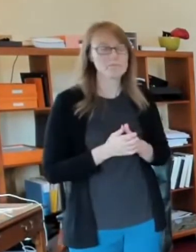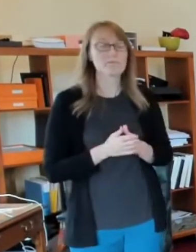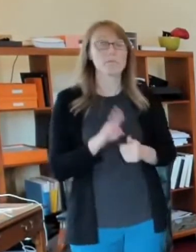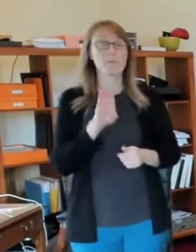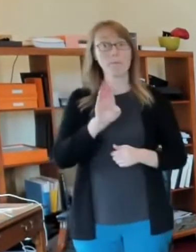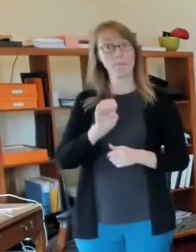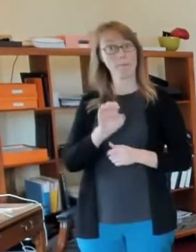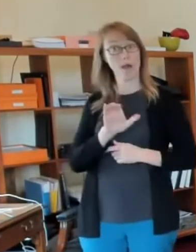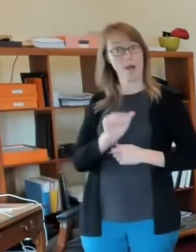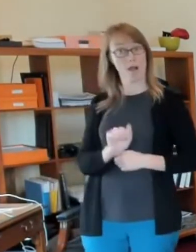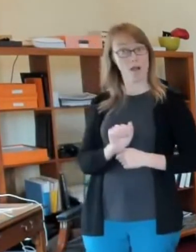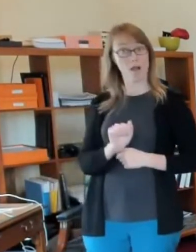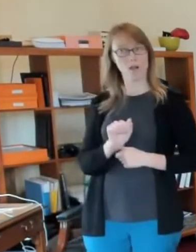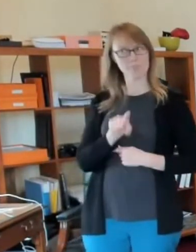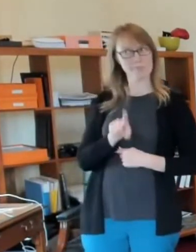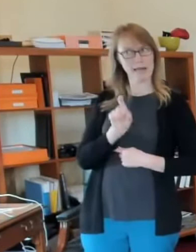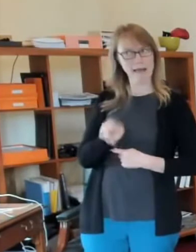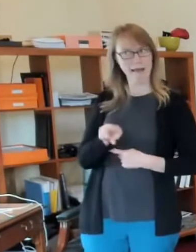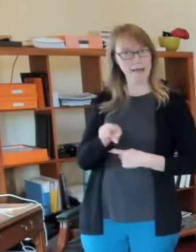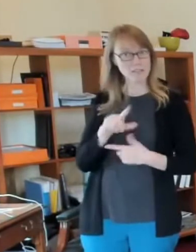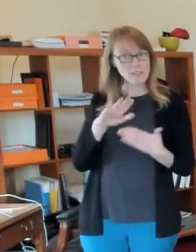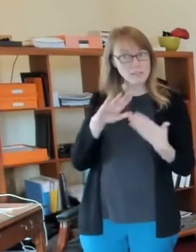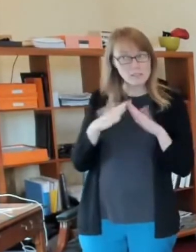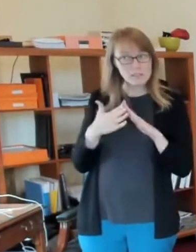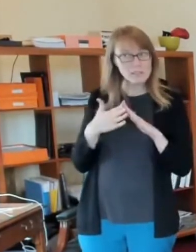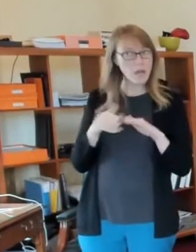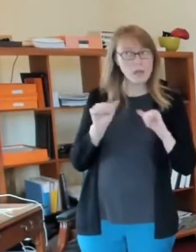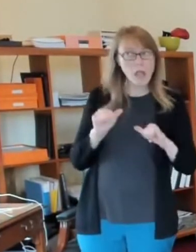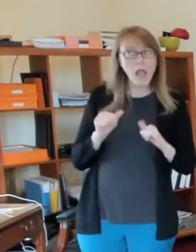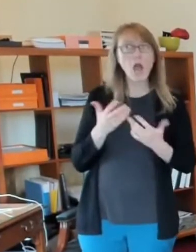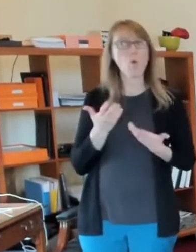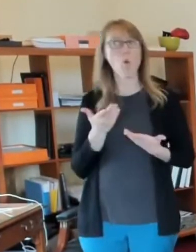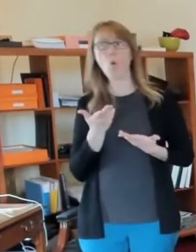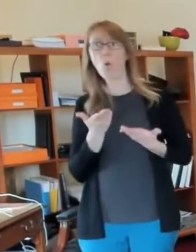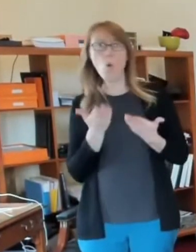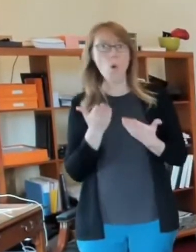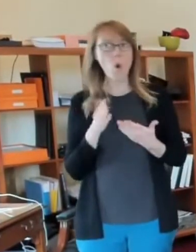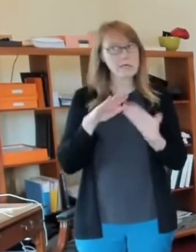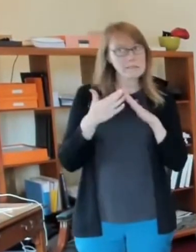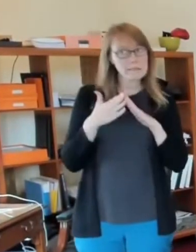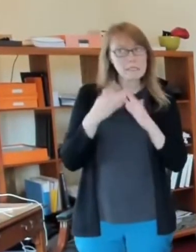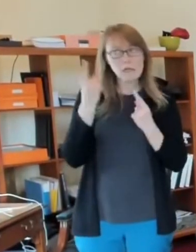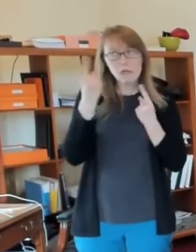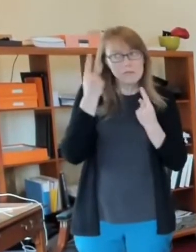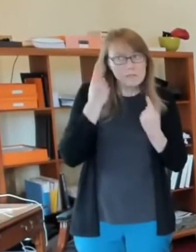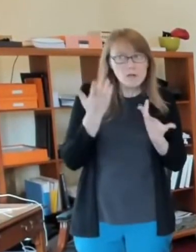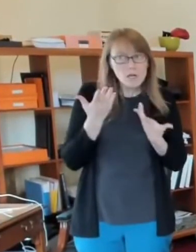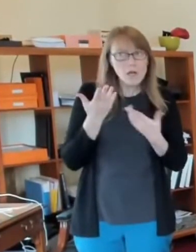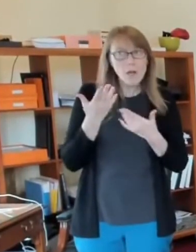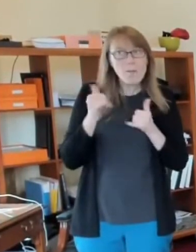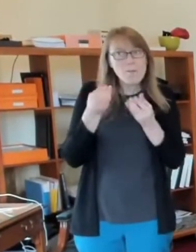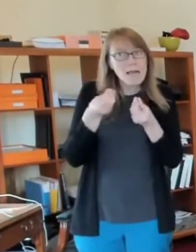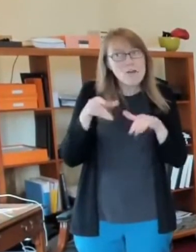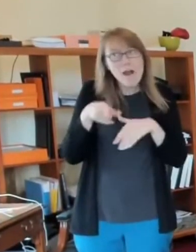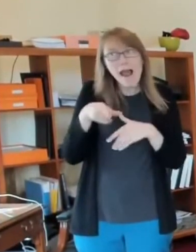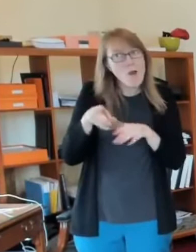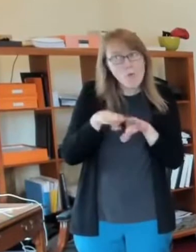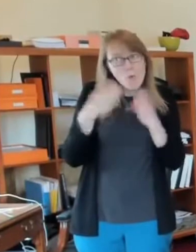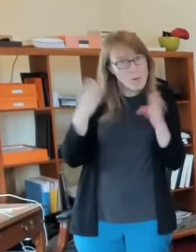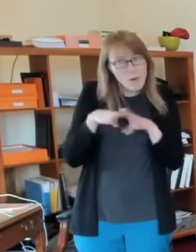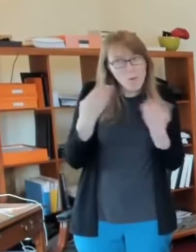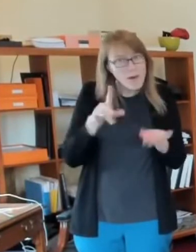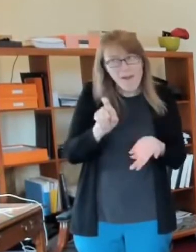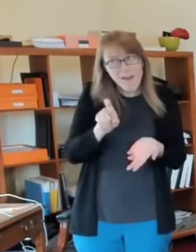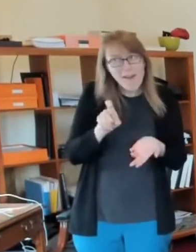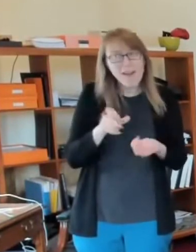is asking whether the city can or is at least considering reopening playgrounds. She points out that there are